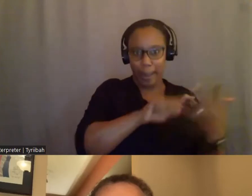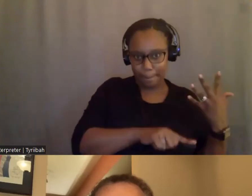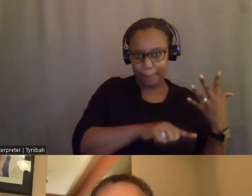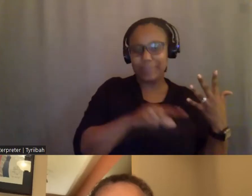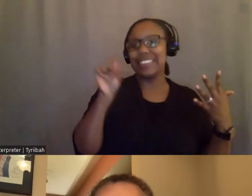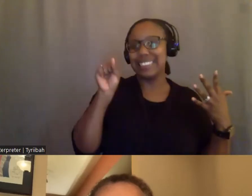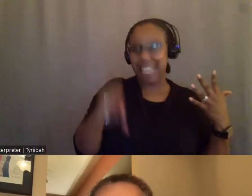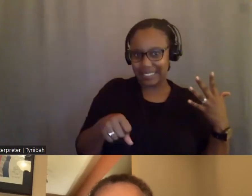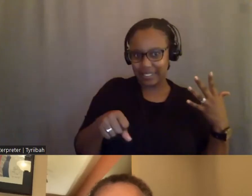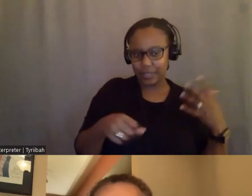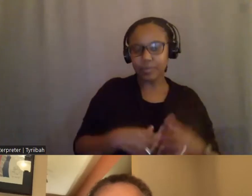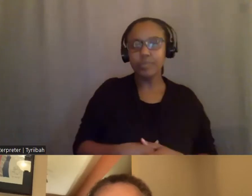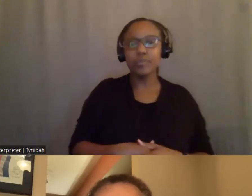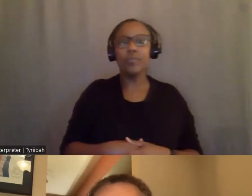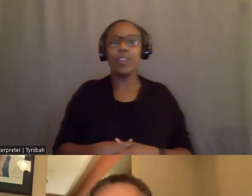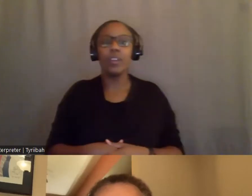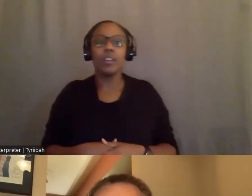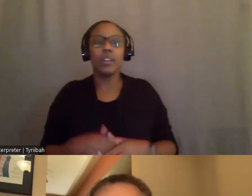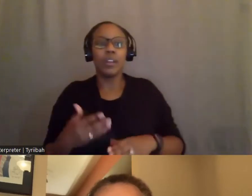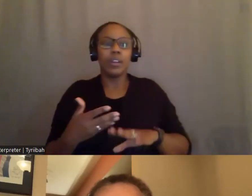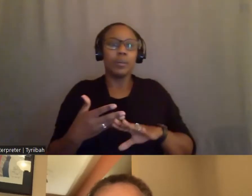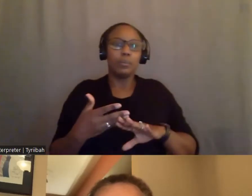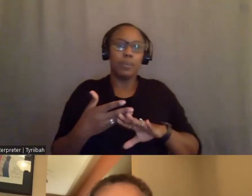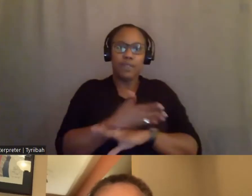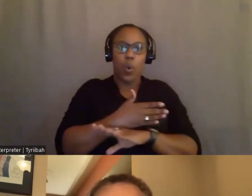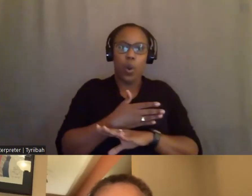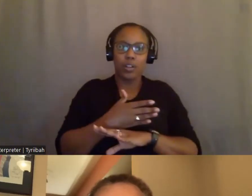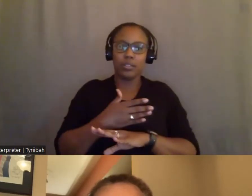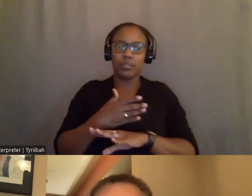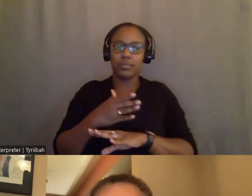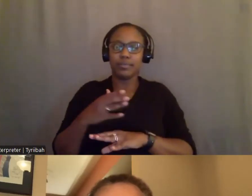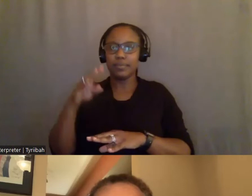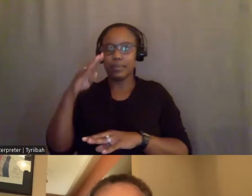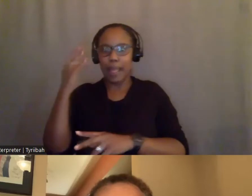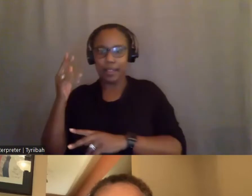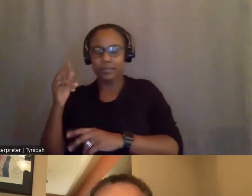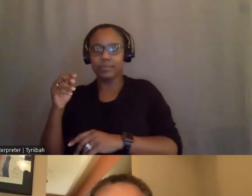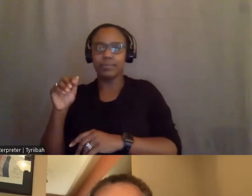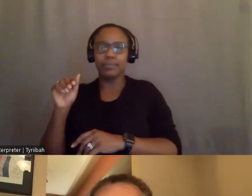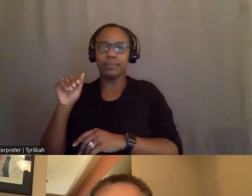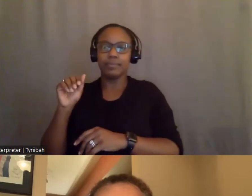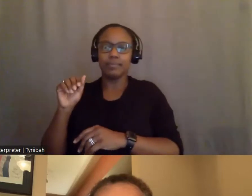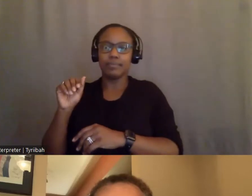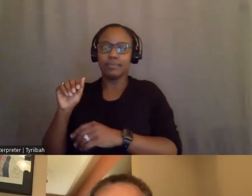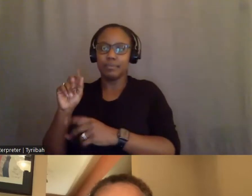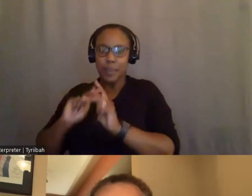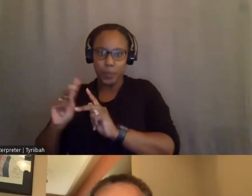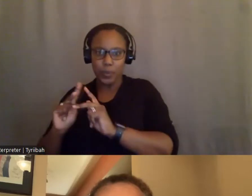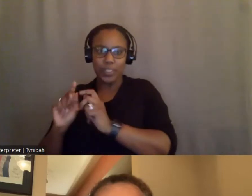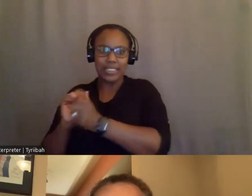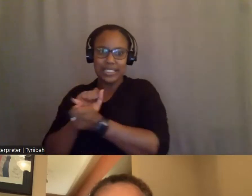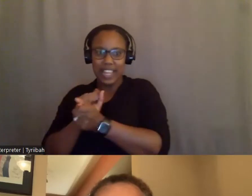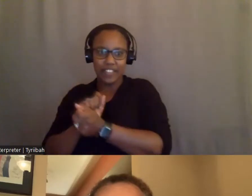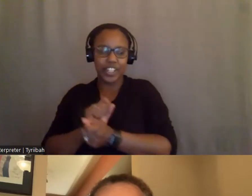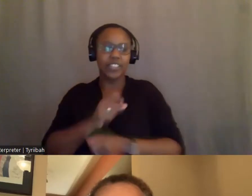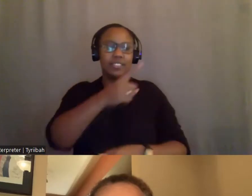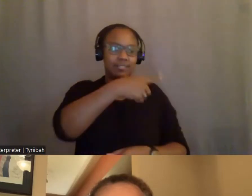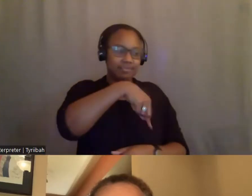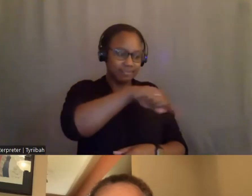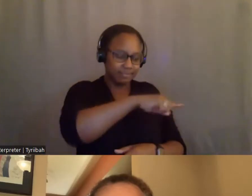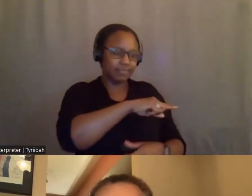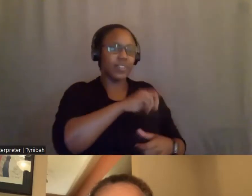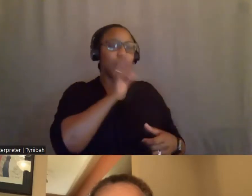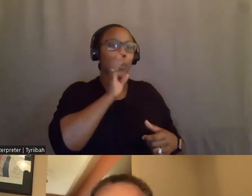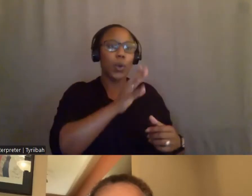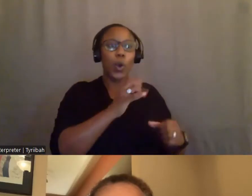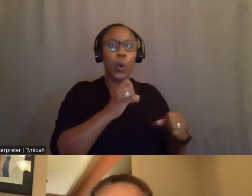slavery, Native peoples, just like people across the world, were engaged in like captivity practices where they, you know, would fight amongst themselves, go to war